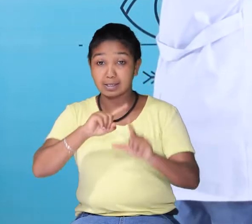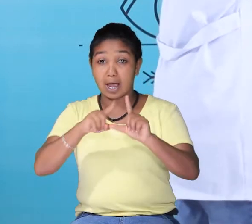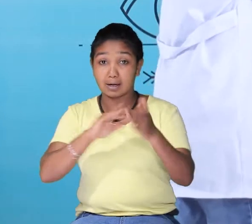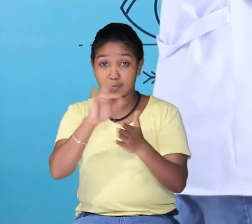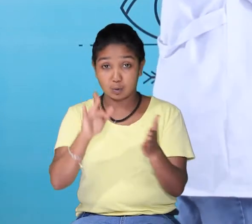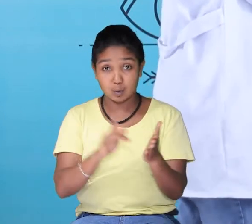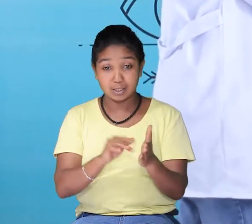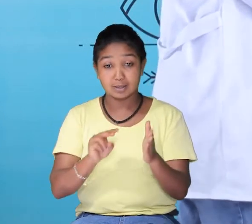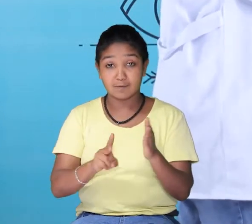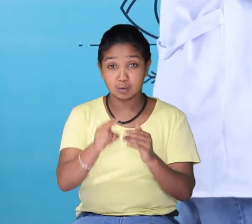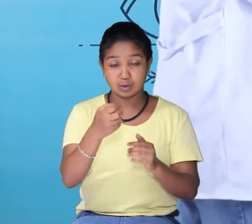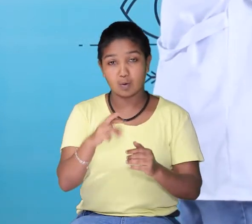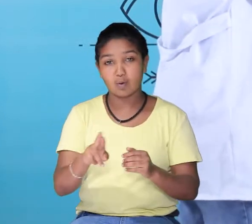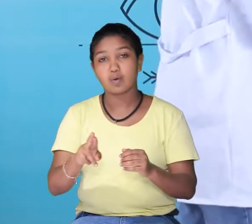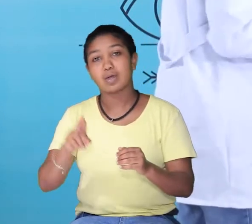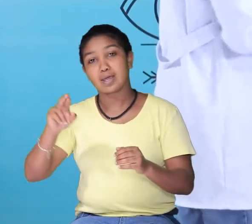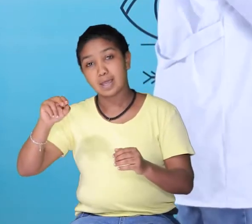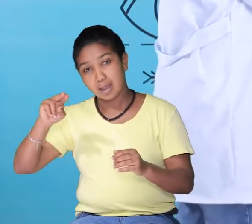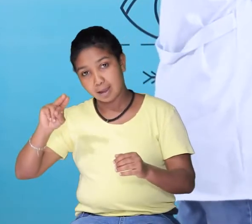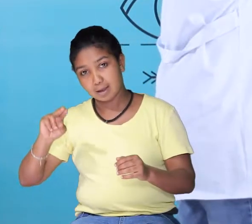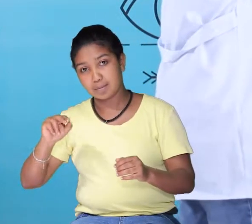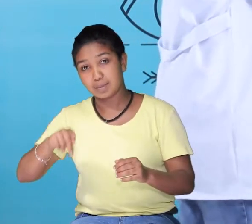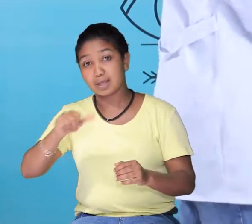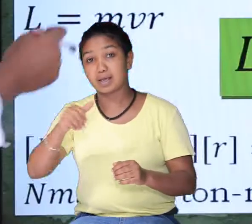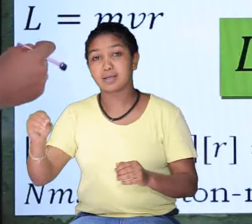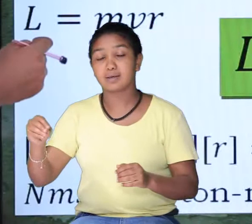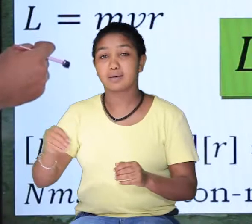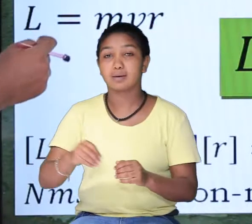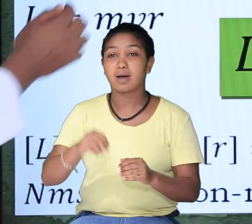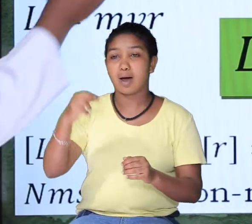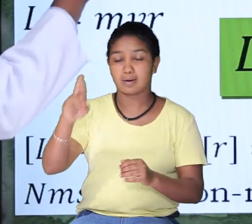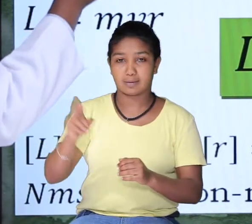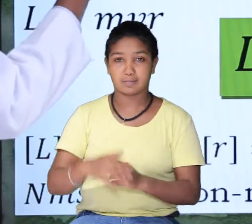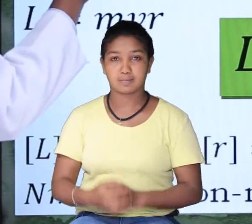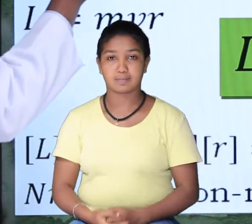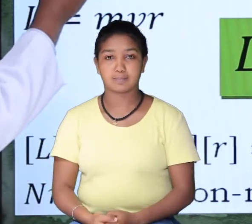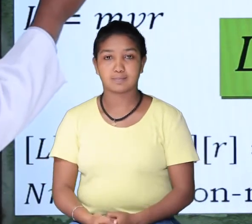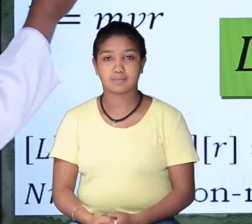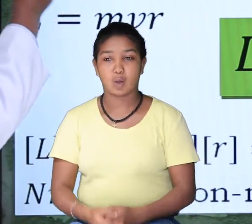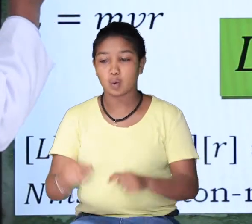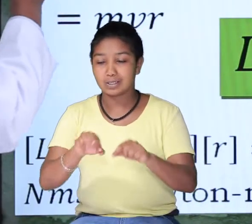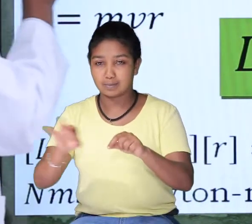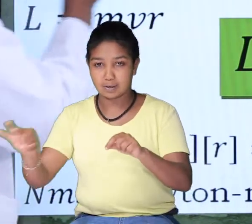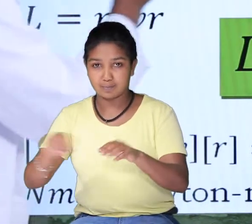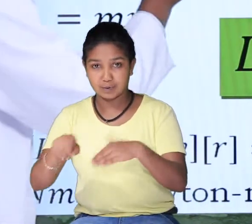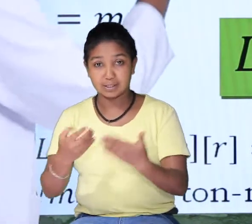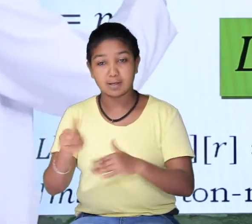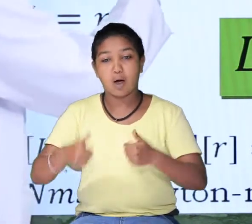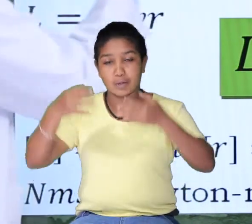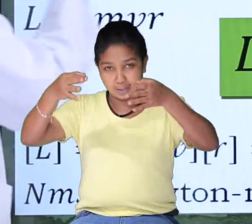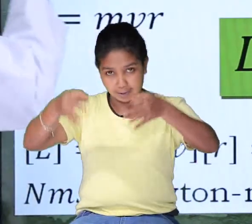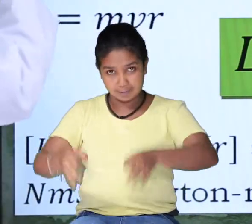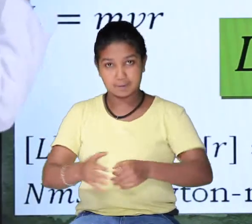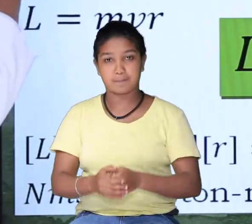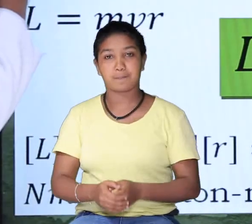the velocity or the momentum and the moment arm or displacement. So this is how we